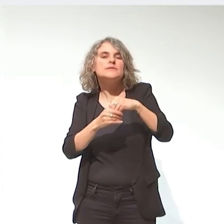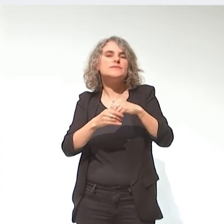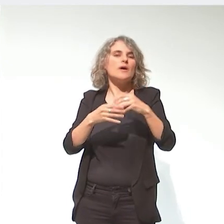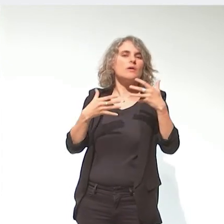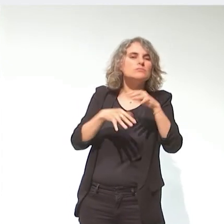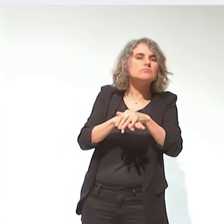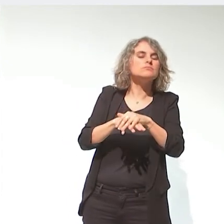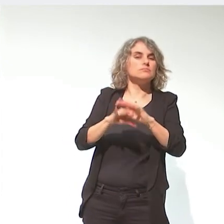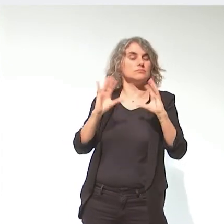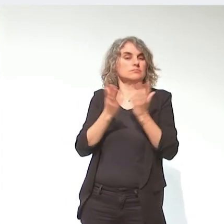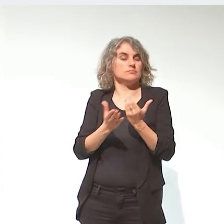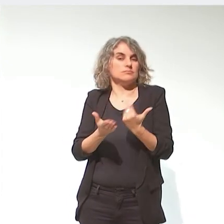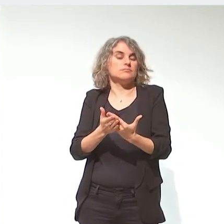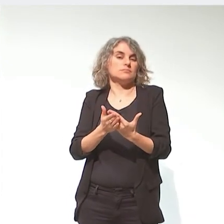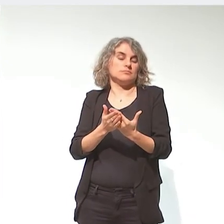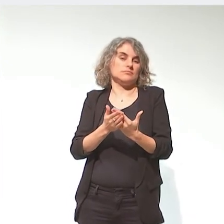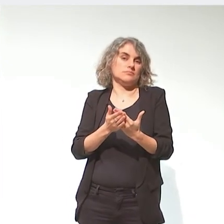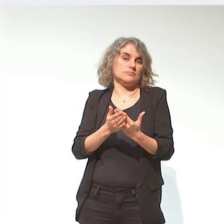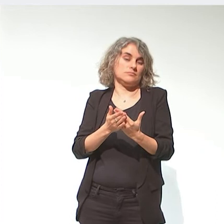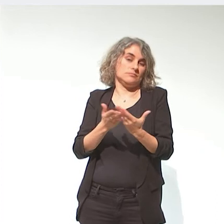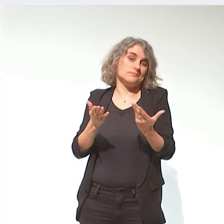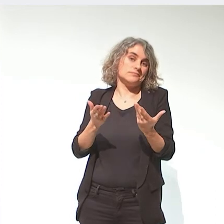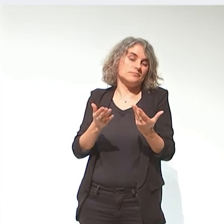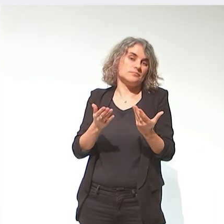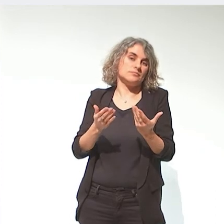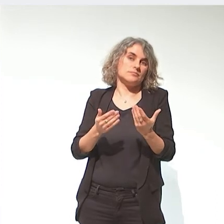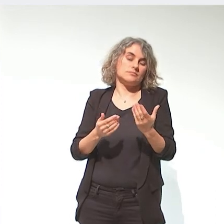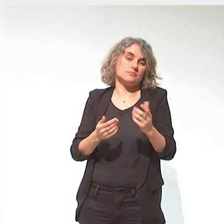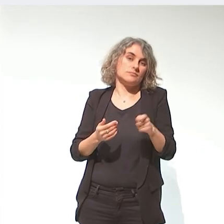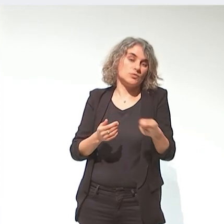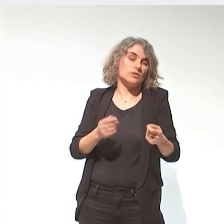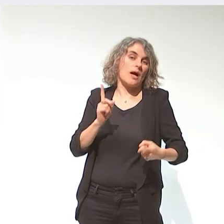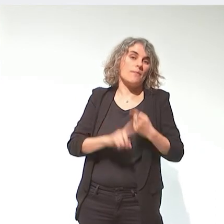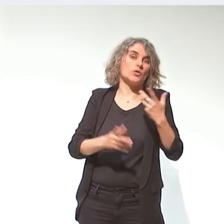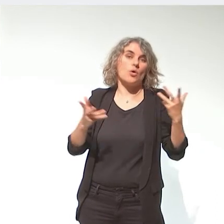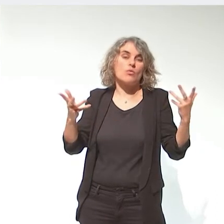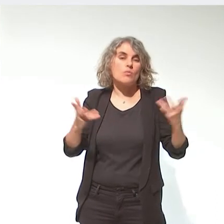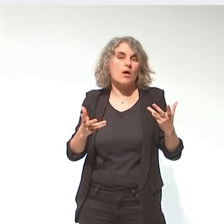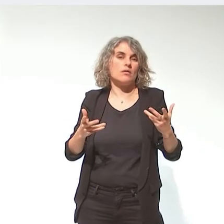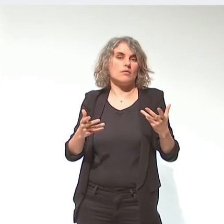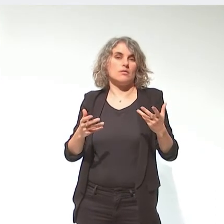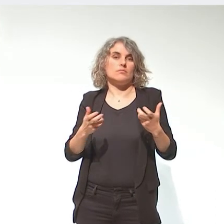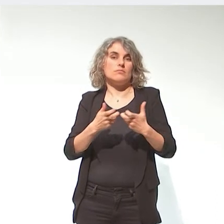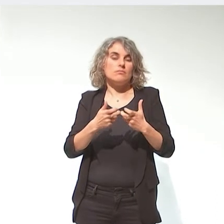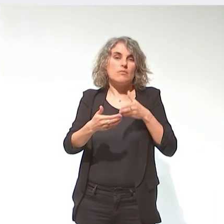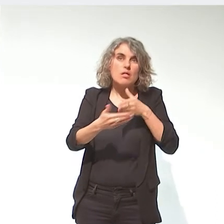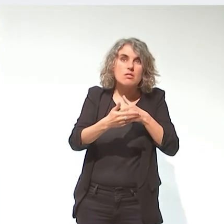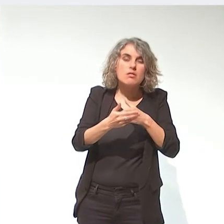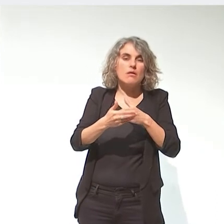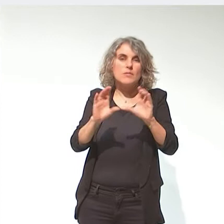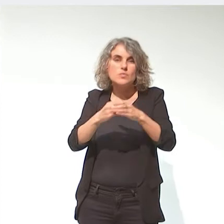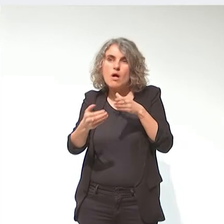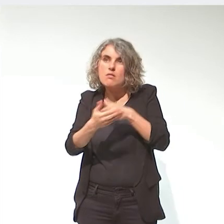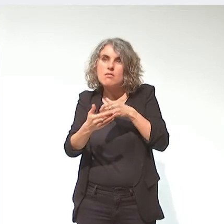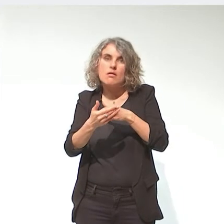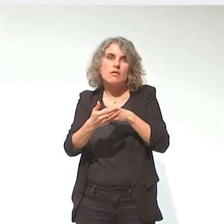with removing barriers from access to information, means the handbooks